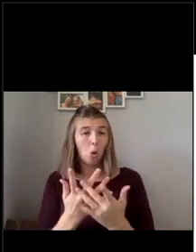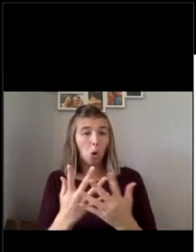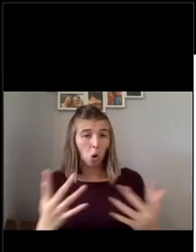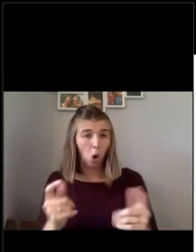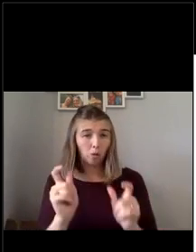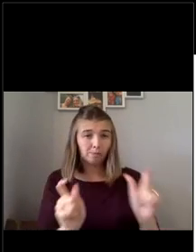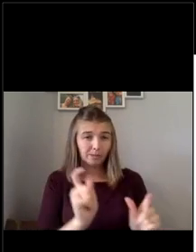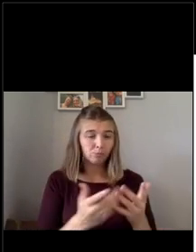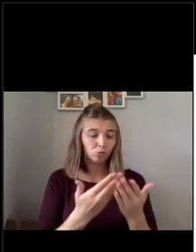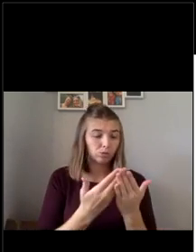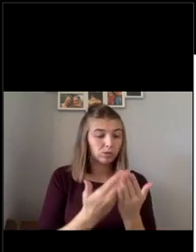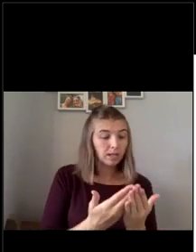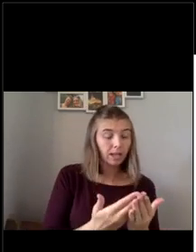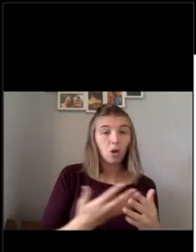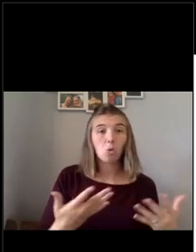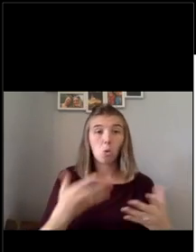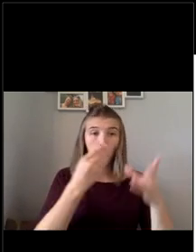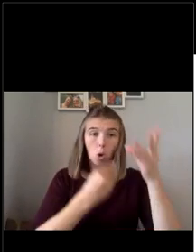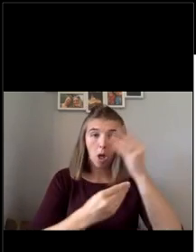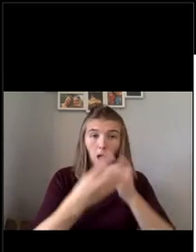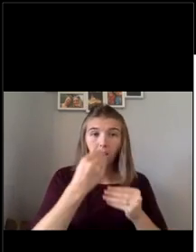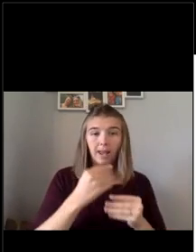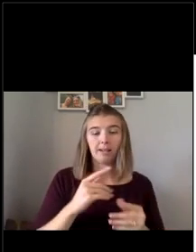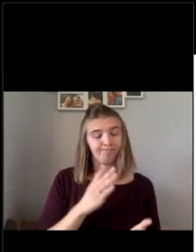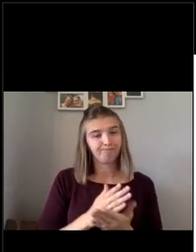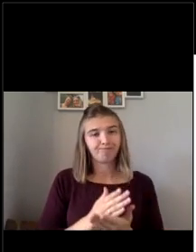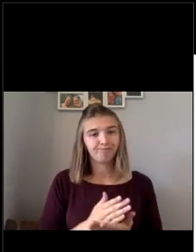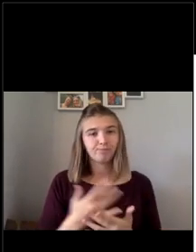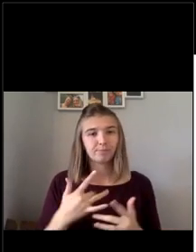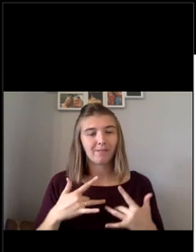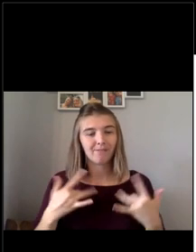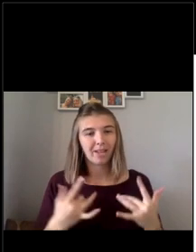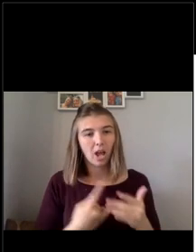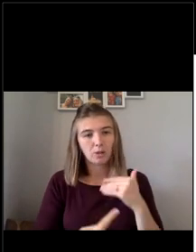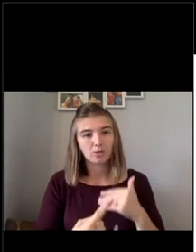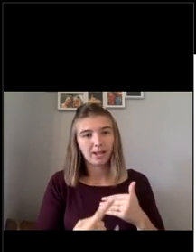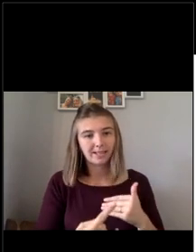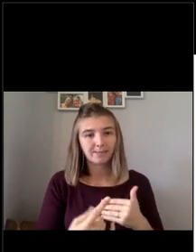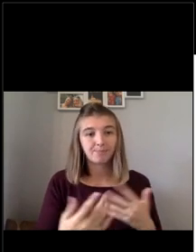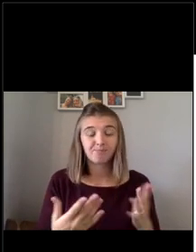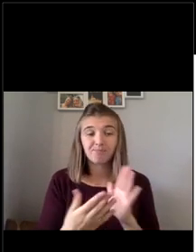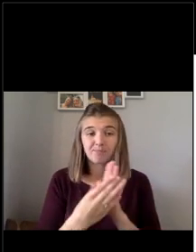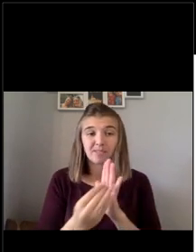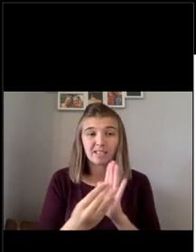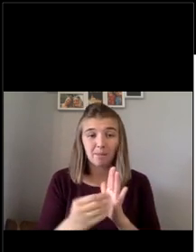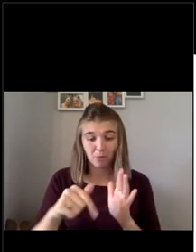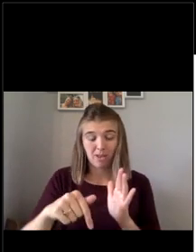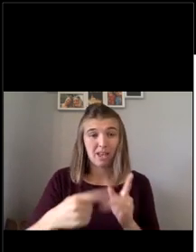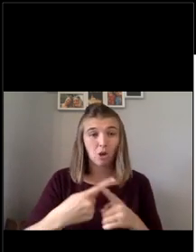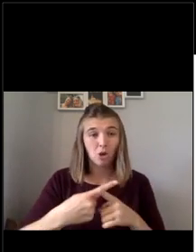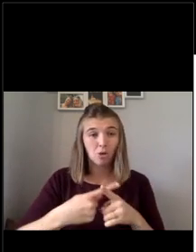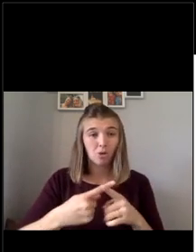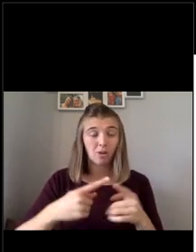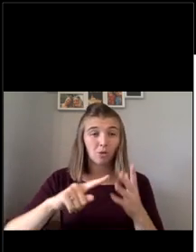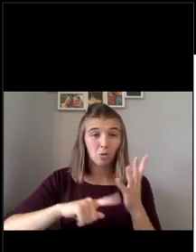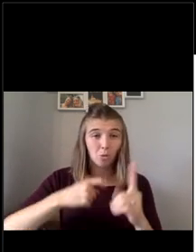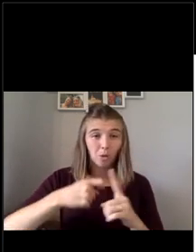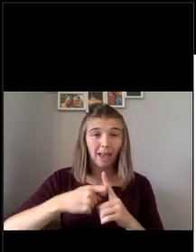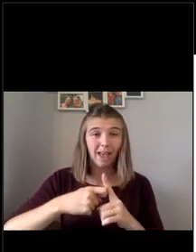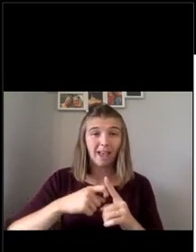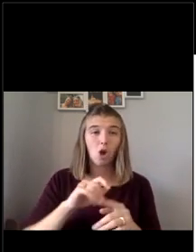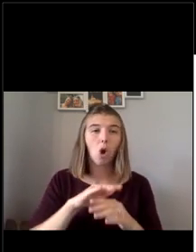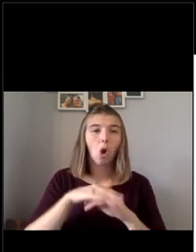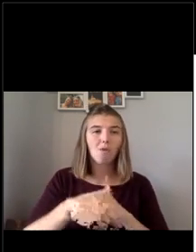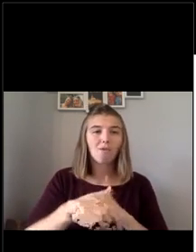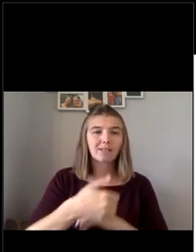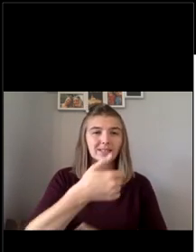workplace in academia. For example, this study done in UK has shown that over 60% of PhD